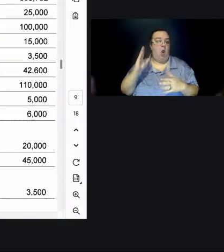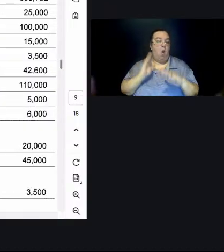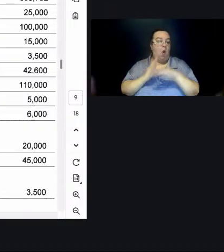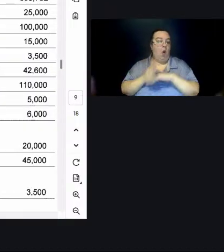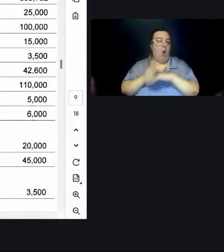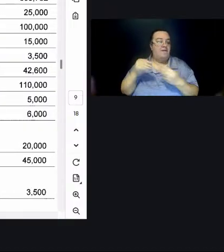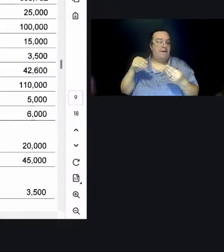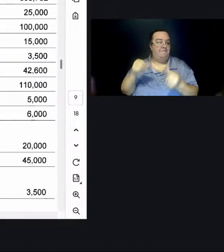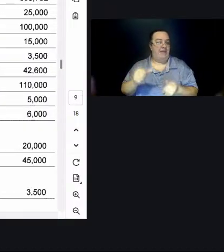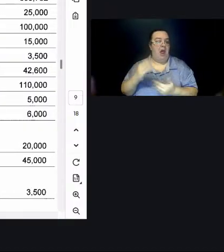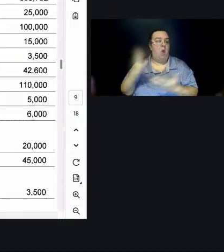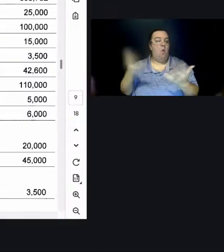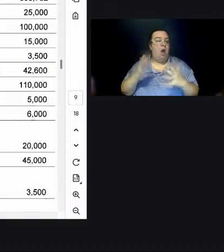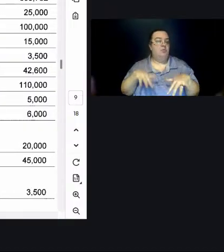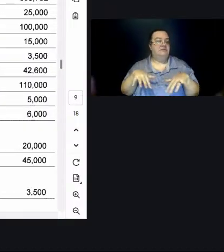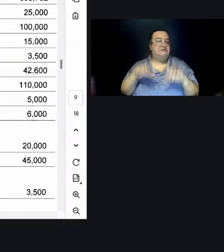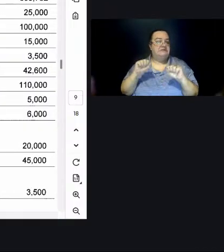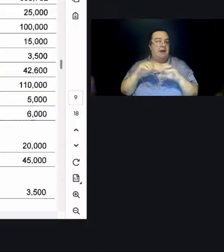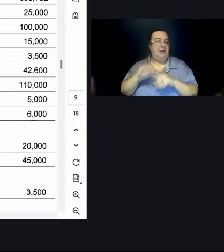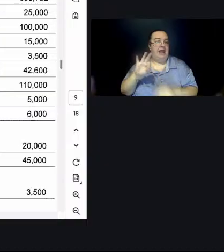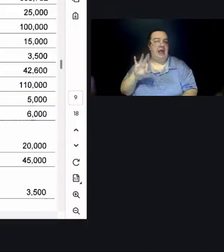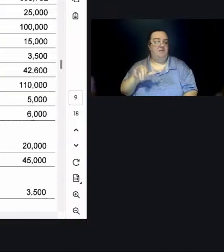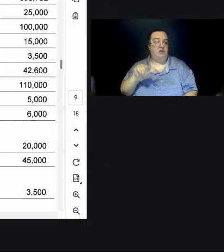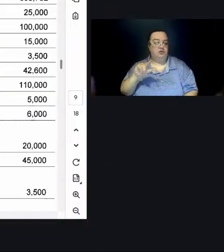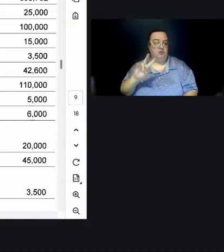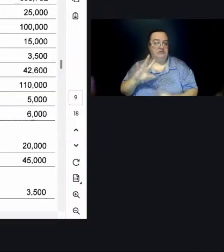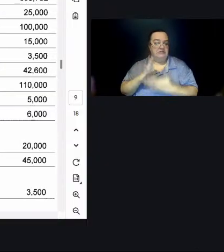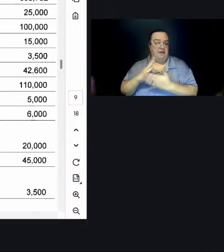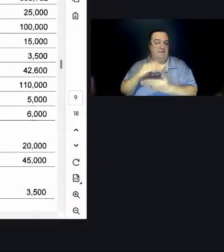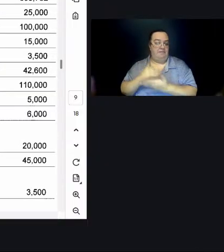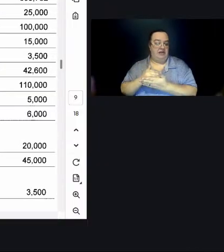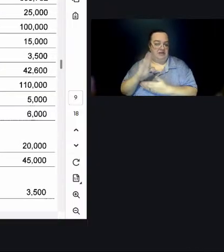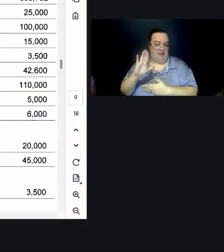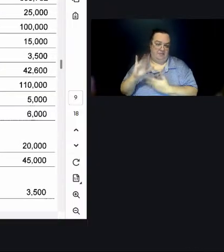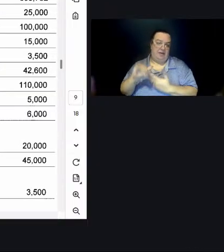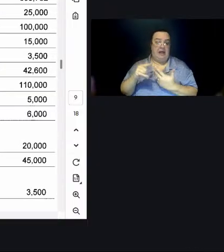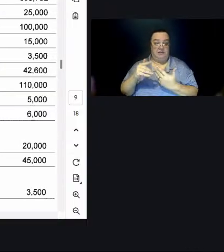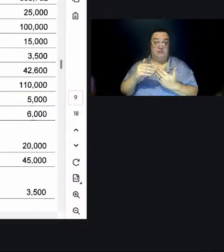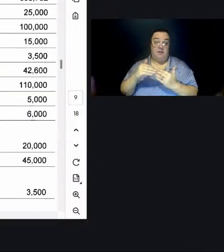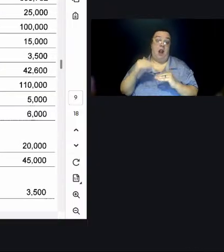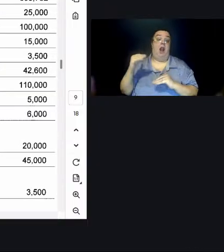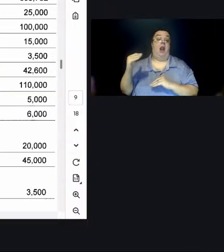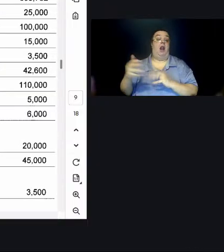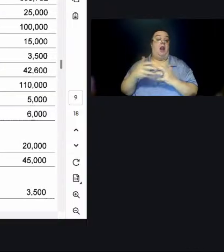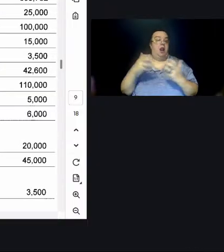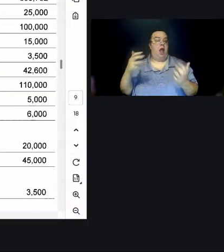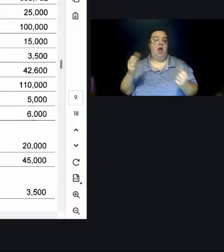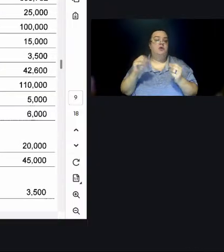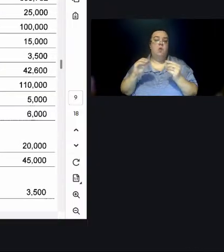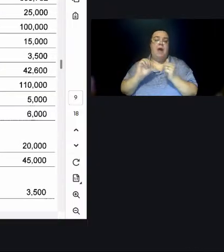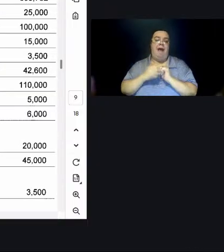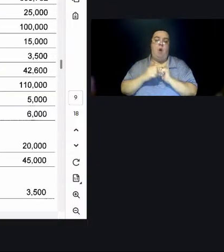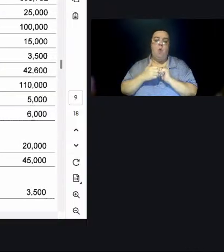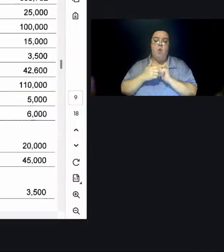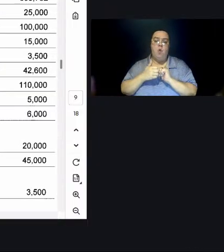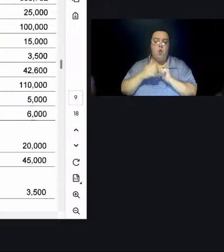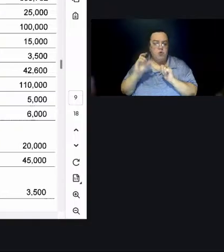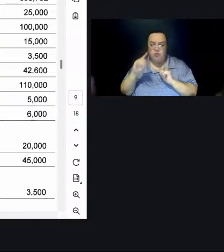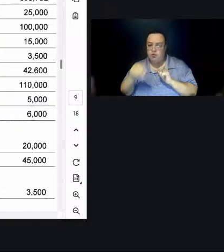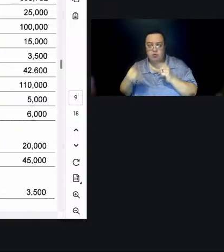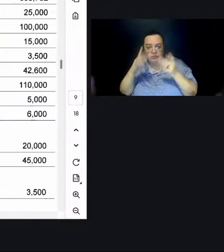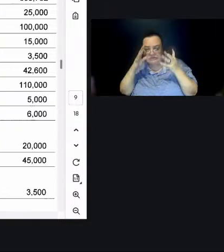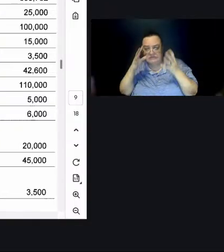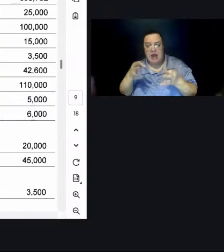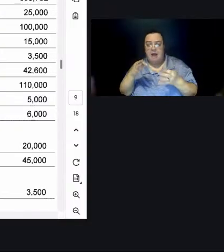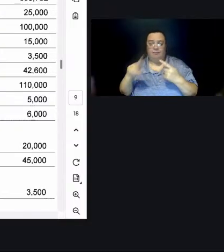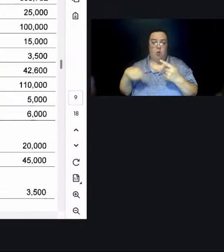was adopted in the FY '26 budget by a decent amount. So how do you decide when to